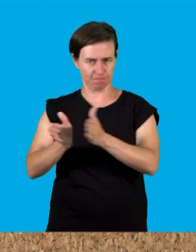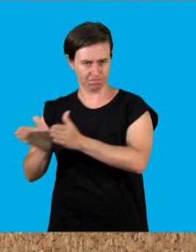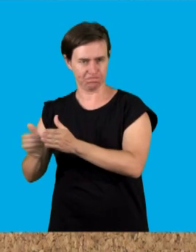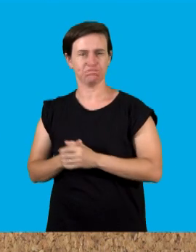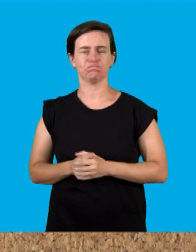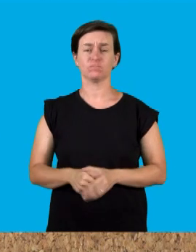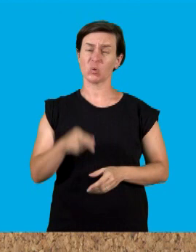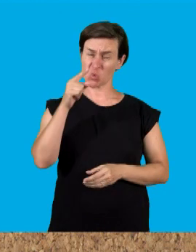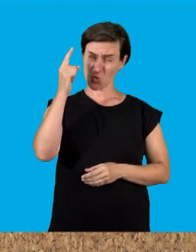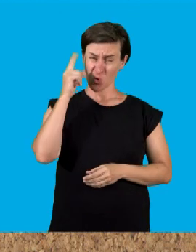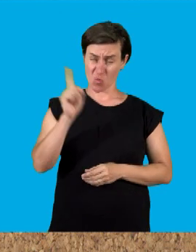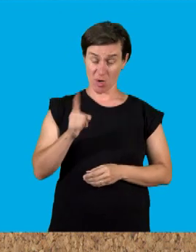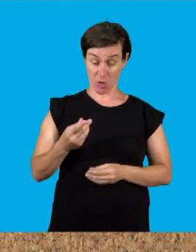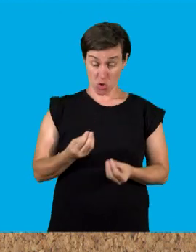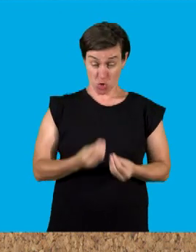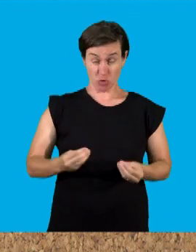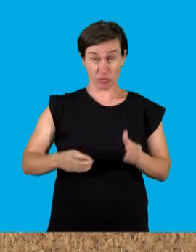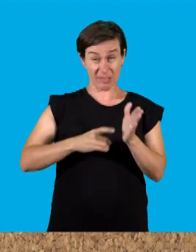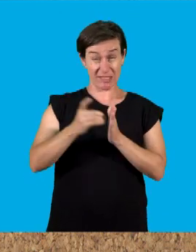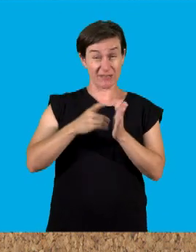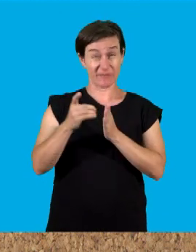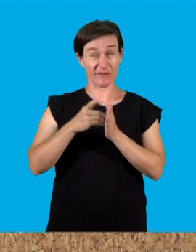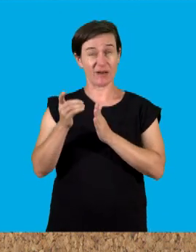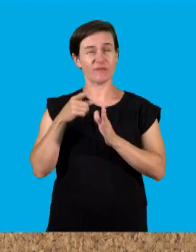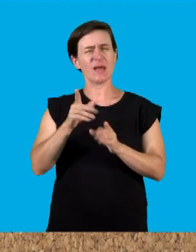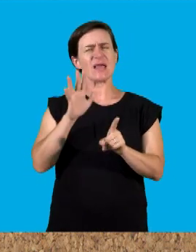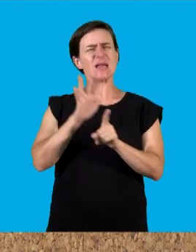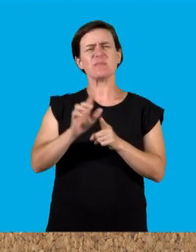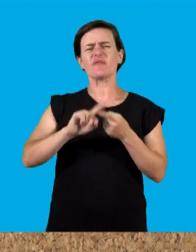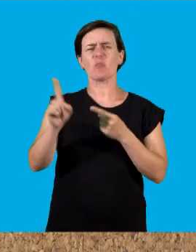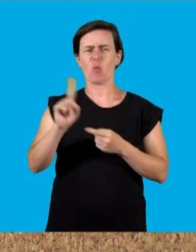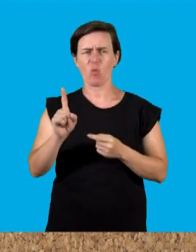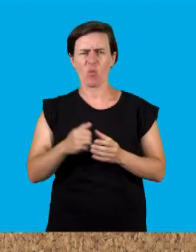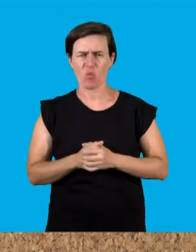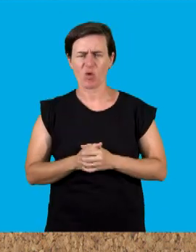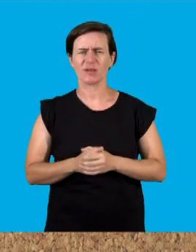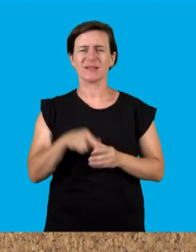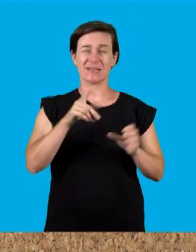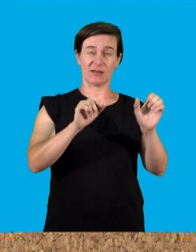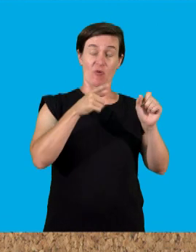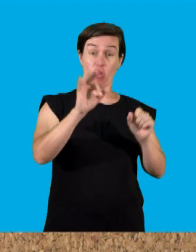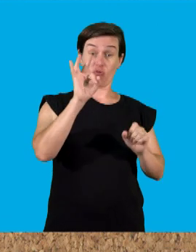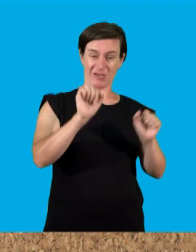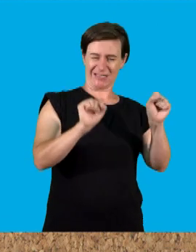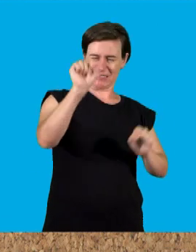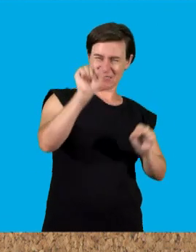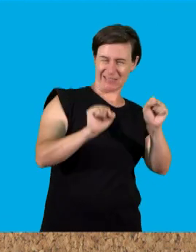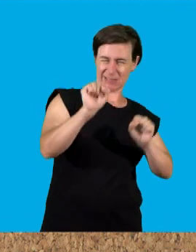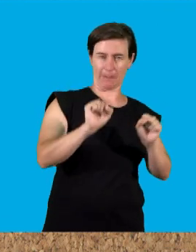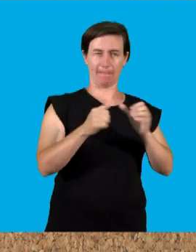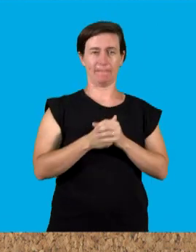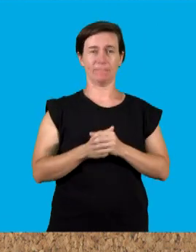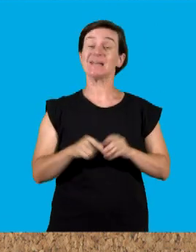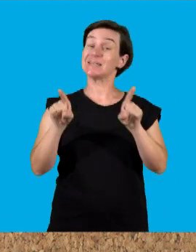Did you know that children's development is influenced by 3 interrelated systems, and so does the business operation, as